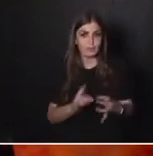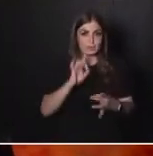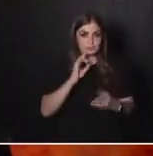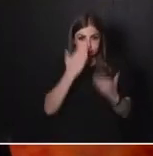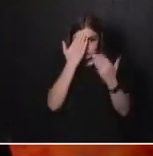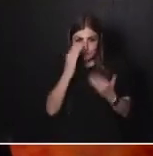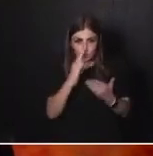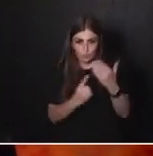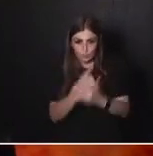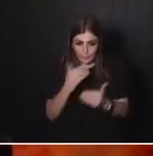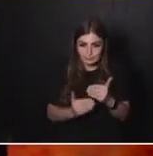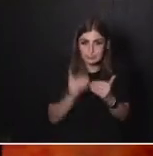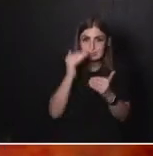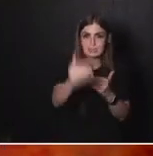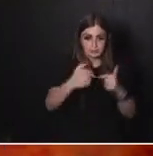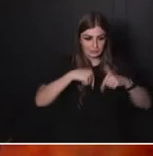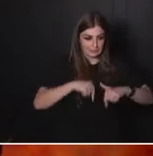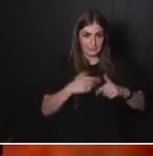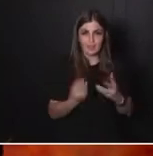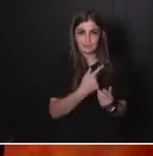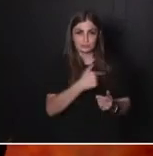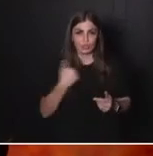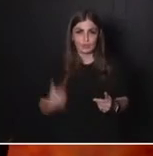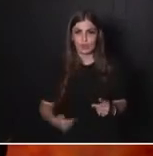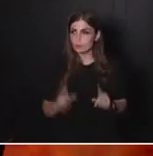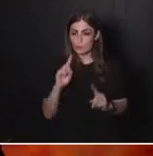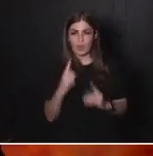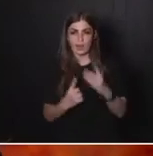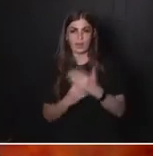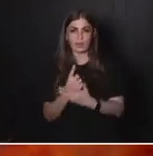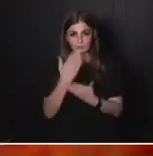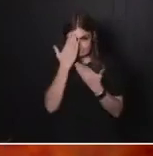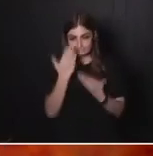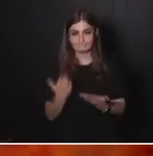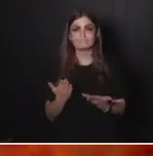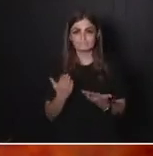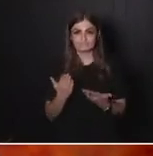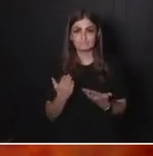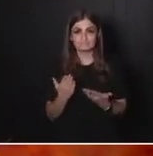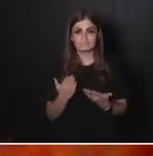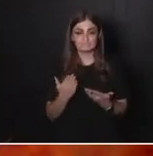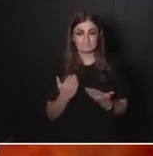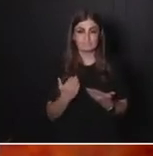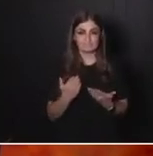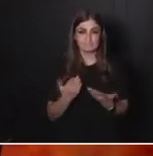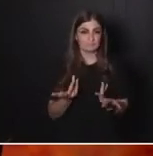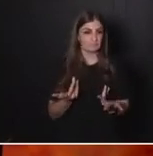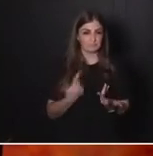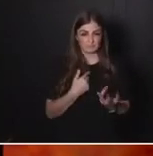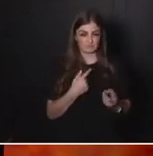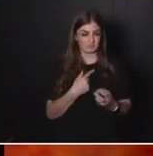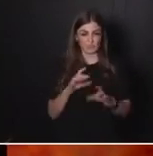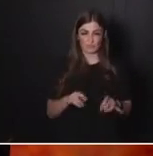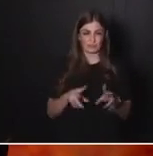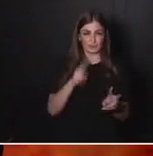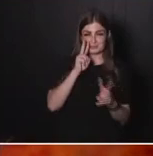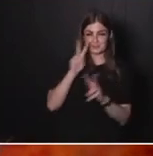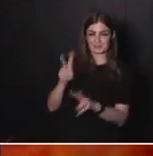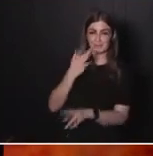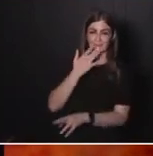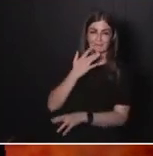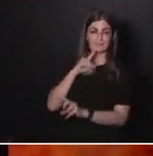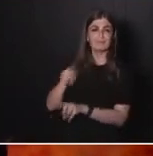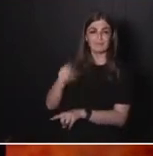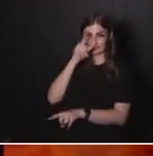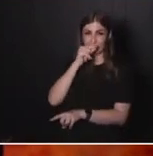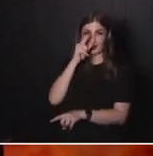century in our own region between the US and China. The bottom line is that Australians can spot a fraud at 50 paces, and that's